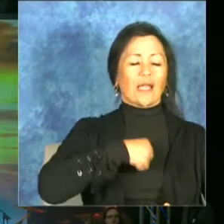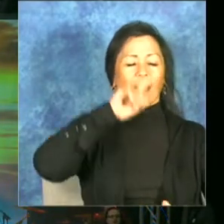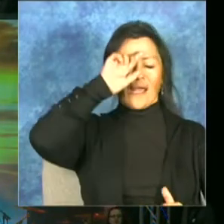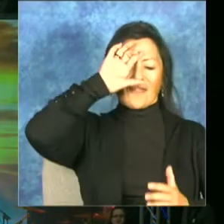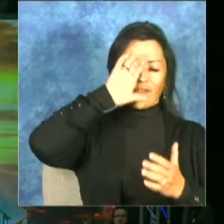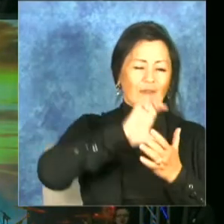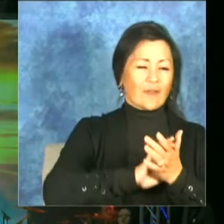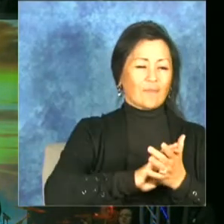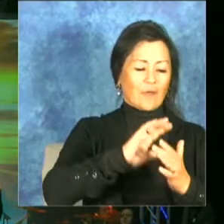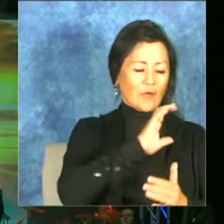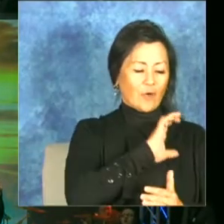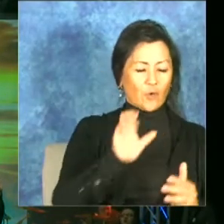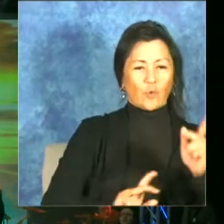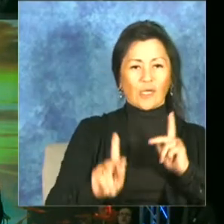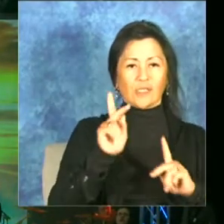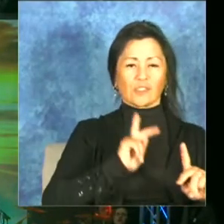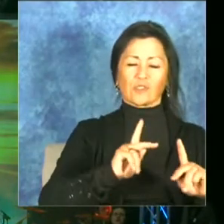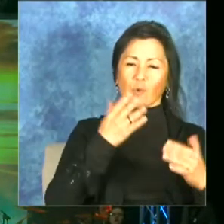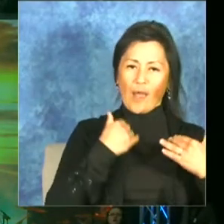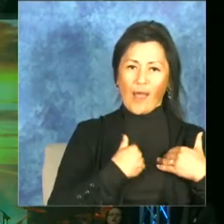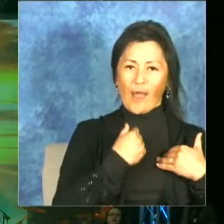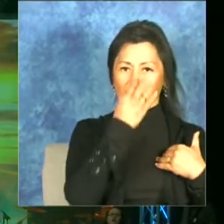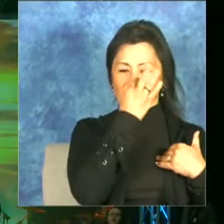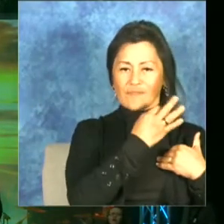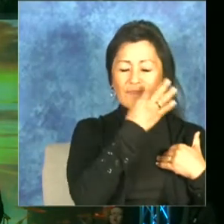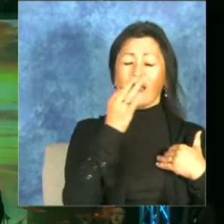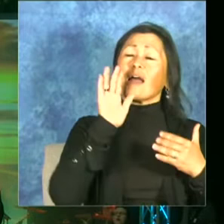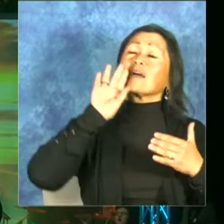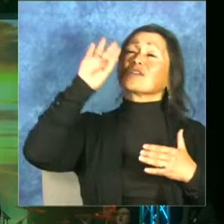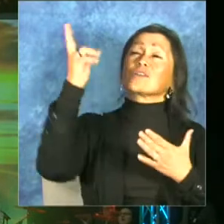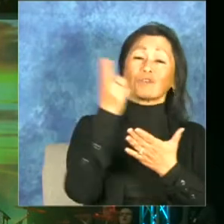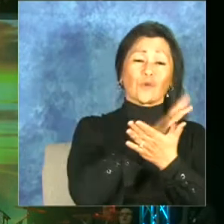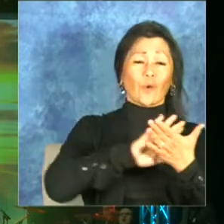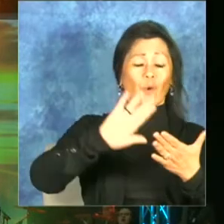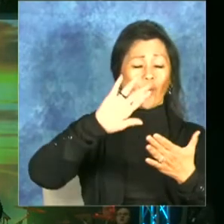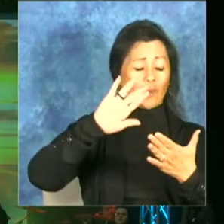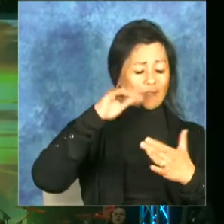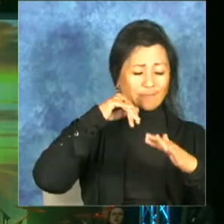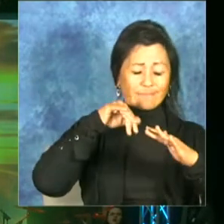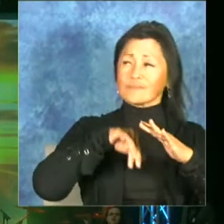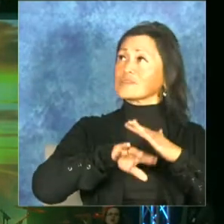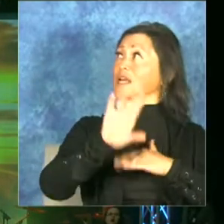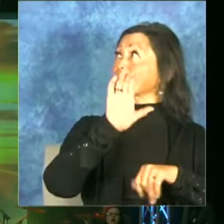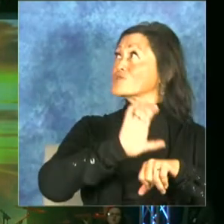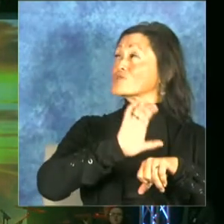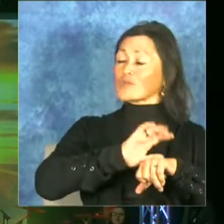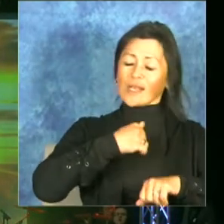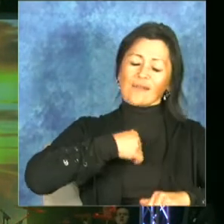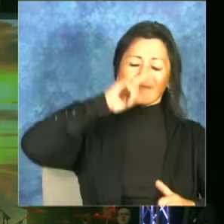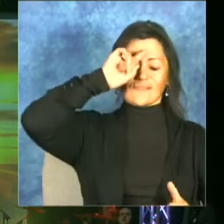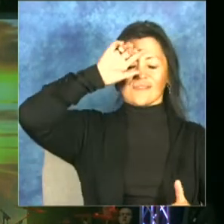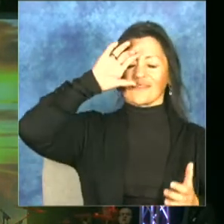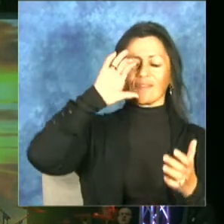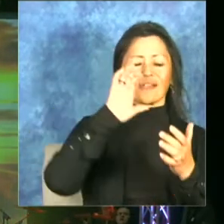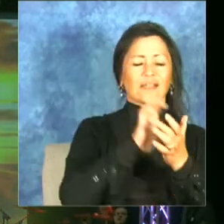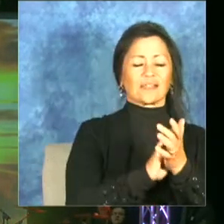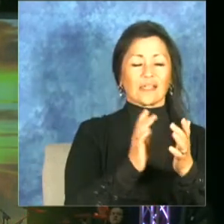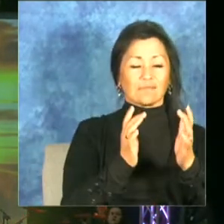in the saints' communion and in your holy church. I believe